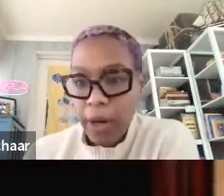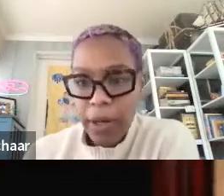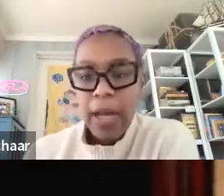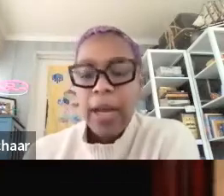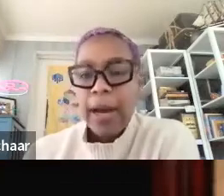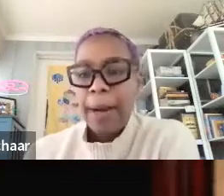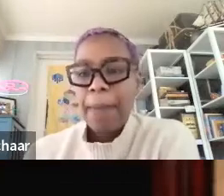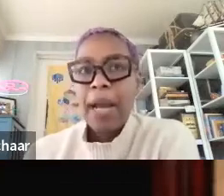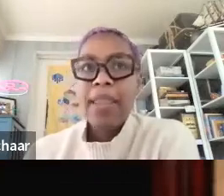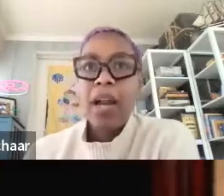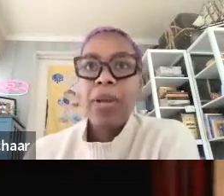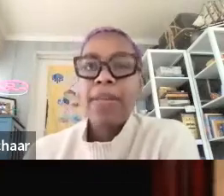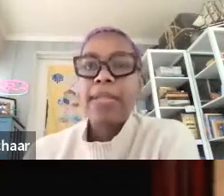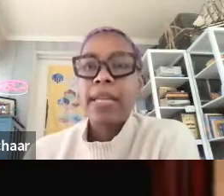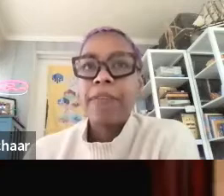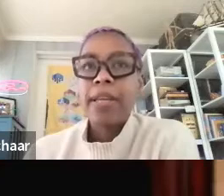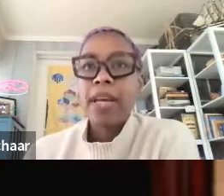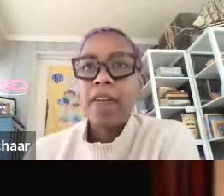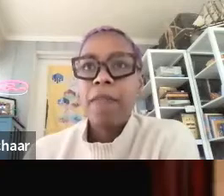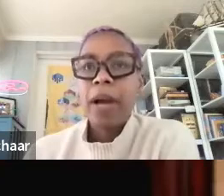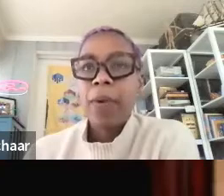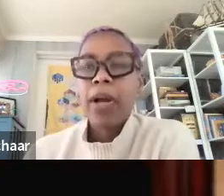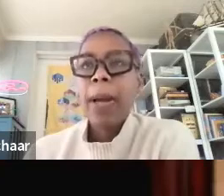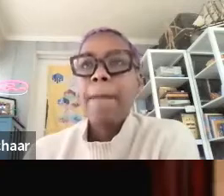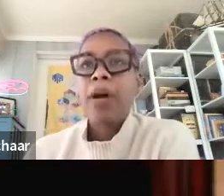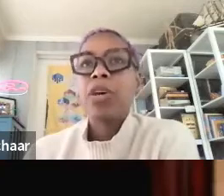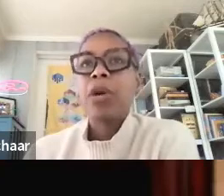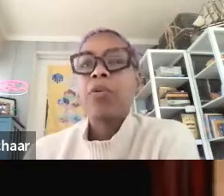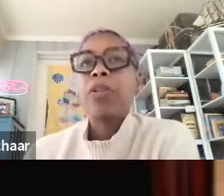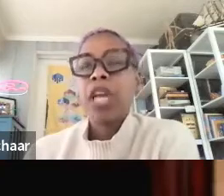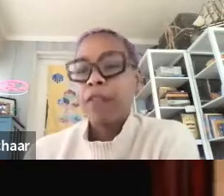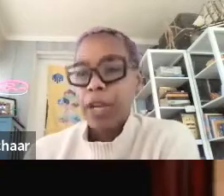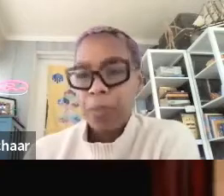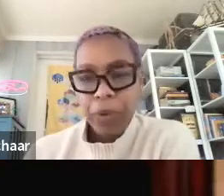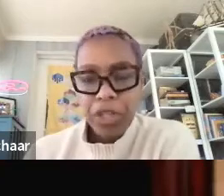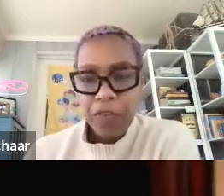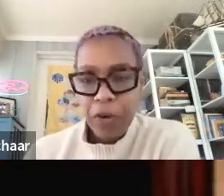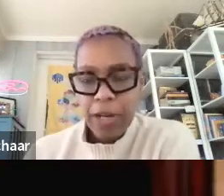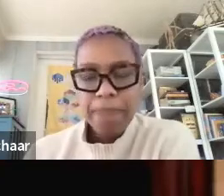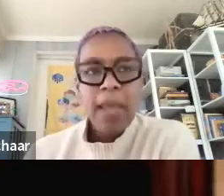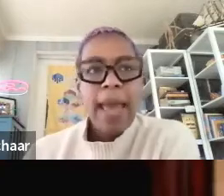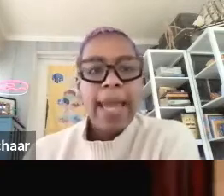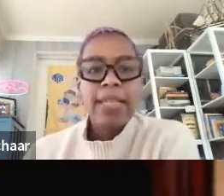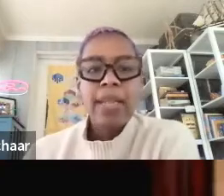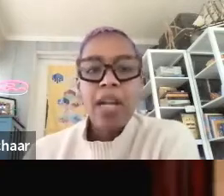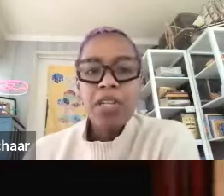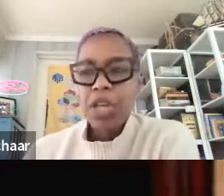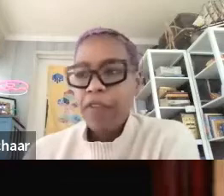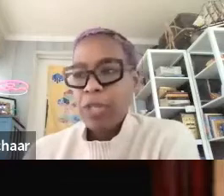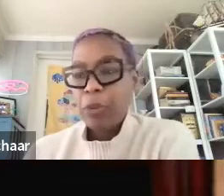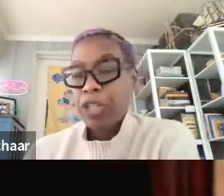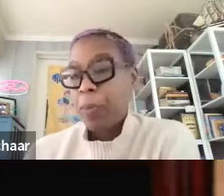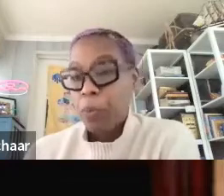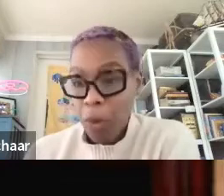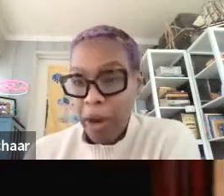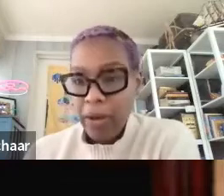my work. Not only the significance of my work, but also looking for inspiration for it. And it's not just looking